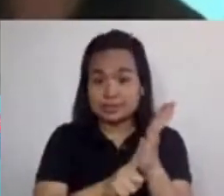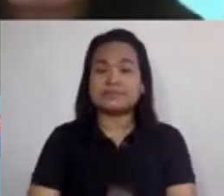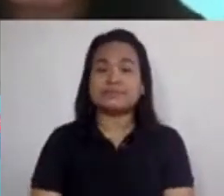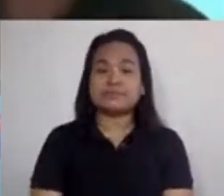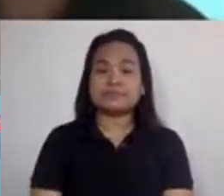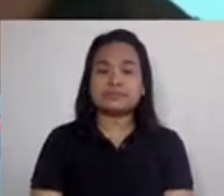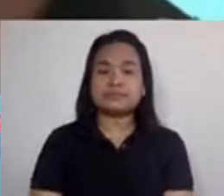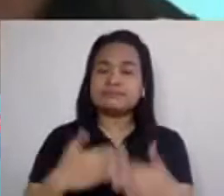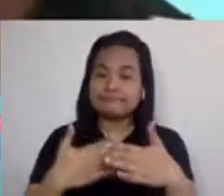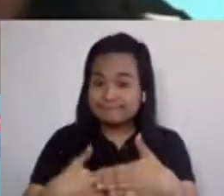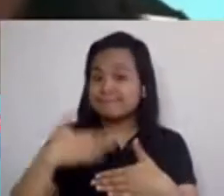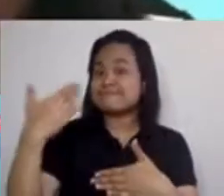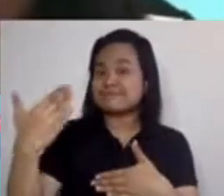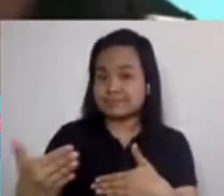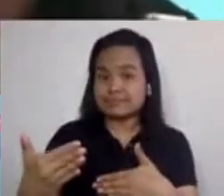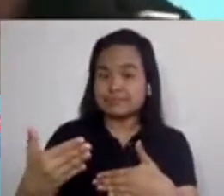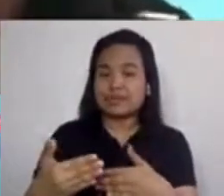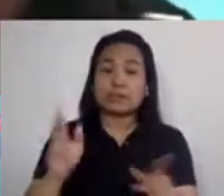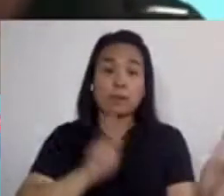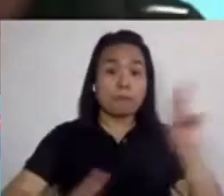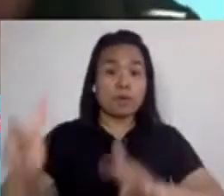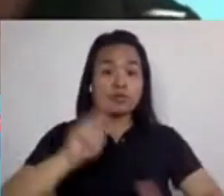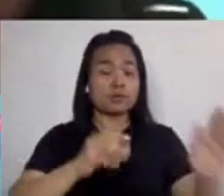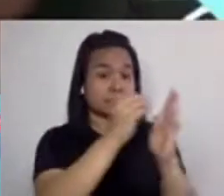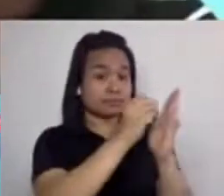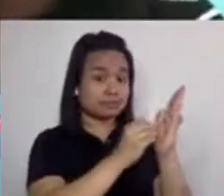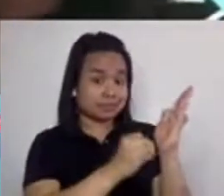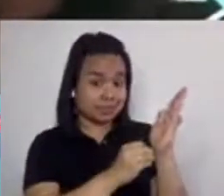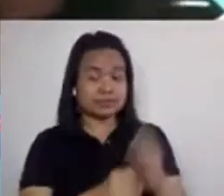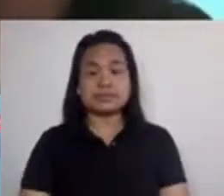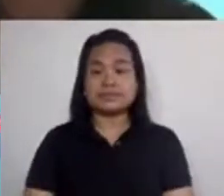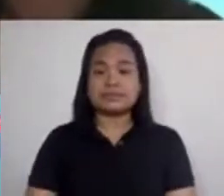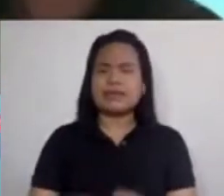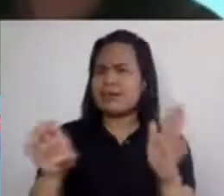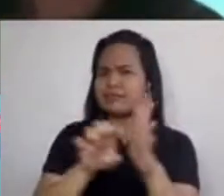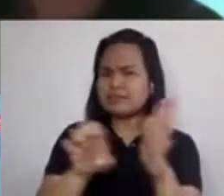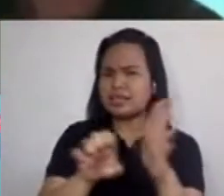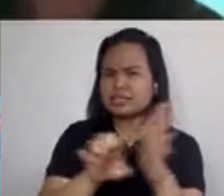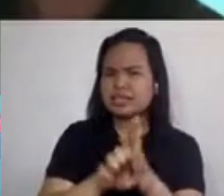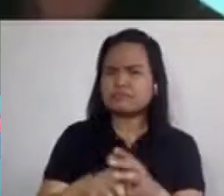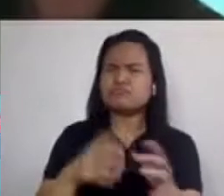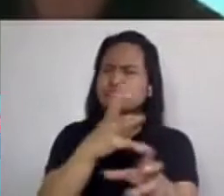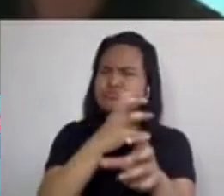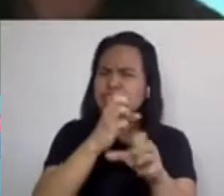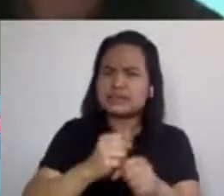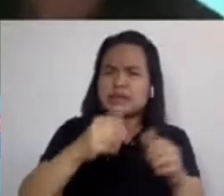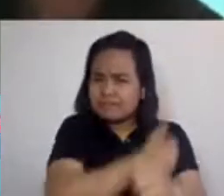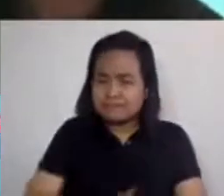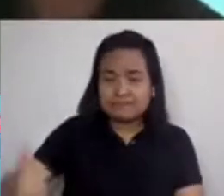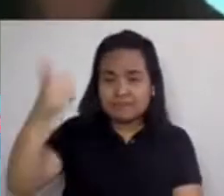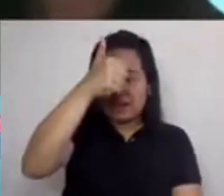performance indicators. So you will see here, for example, to get an outstanding or a rating of 5, it says that you should